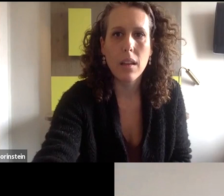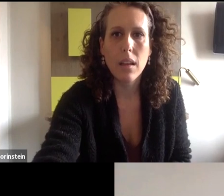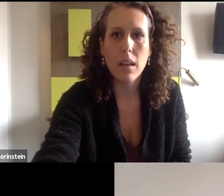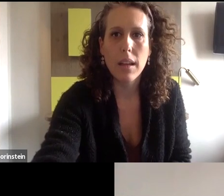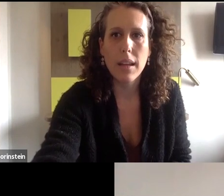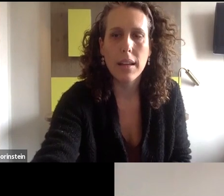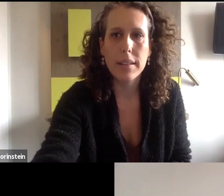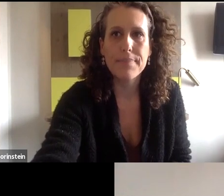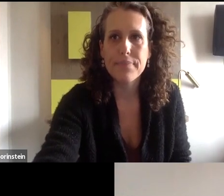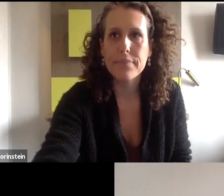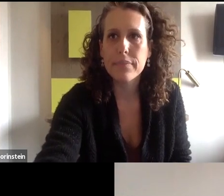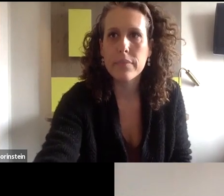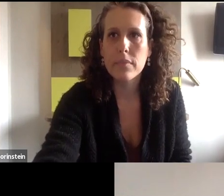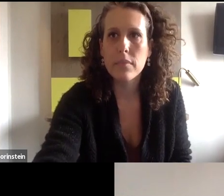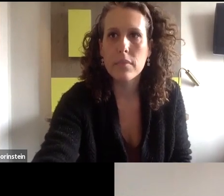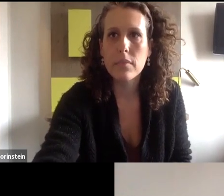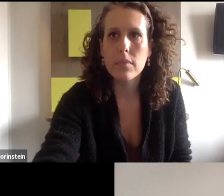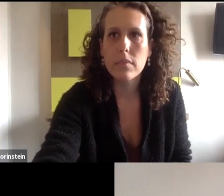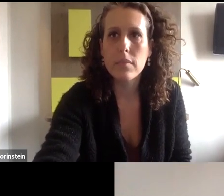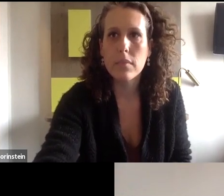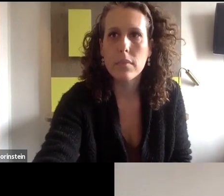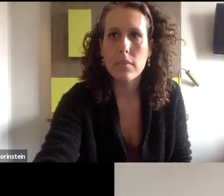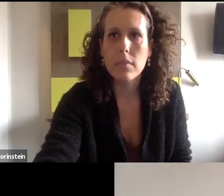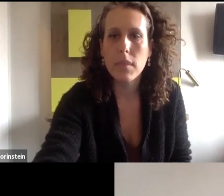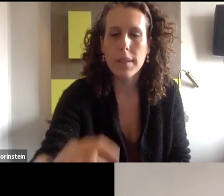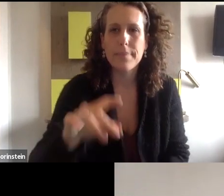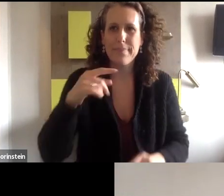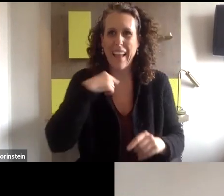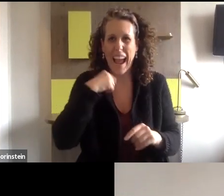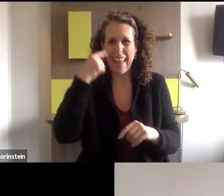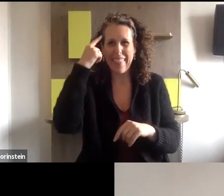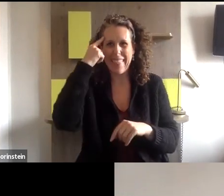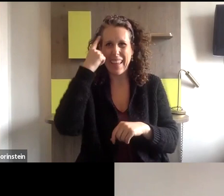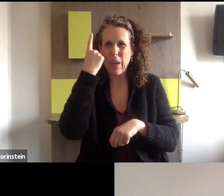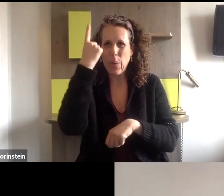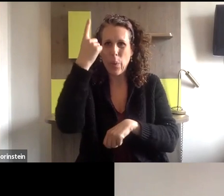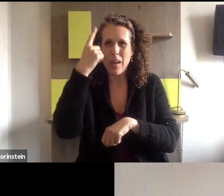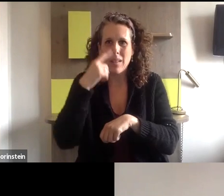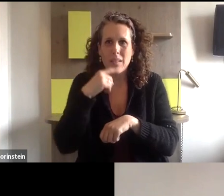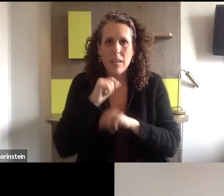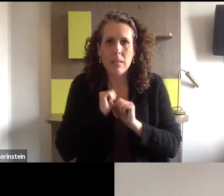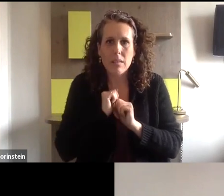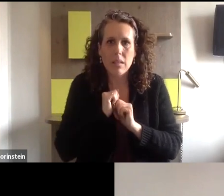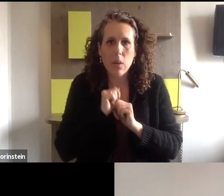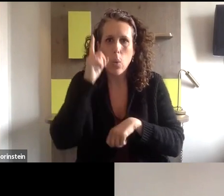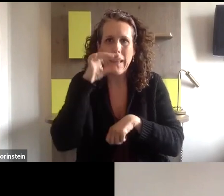missed, I think we missed maybe 1 minute of Okay, so something happened there.